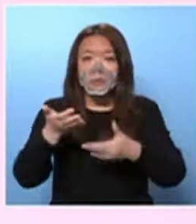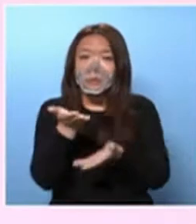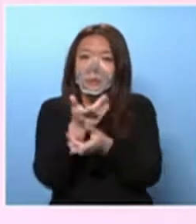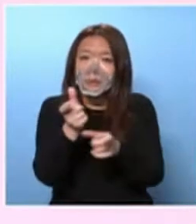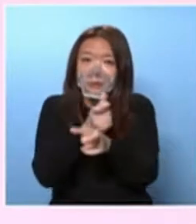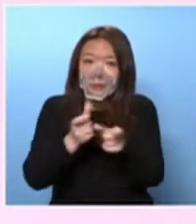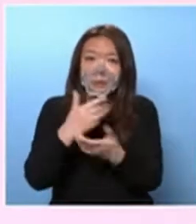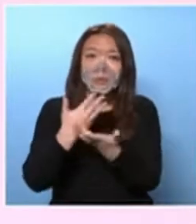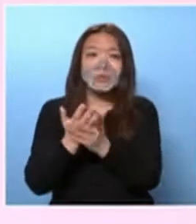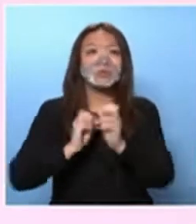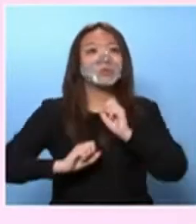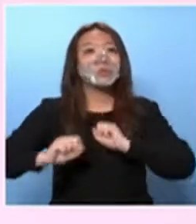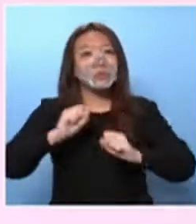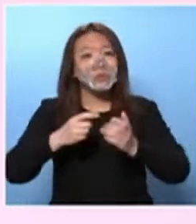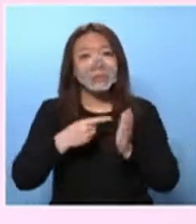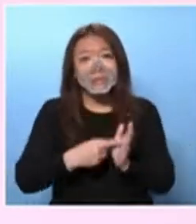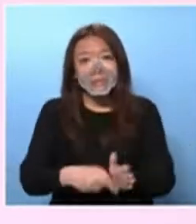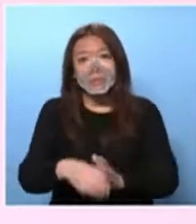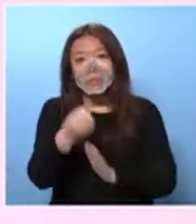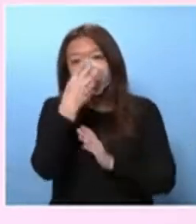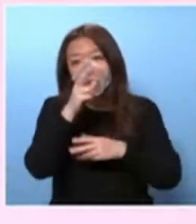from the mainland, Hong Kong, and overseas.